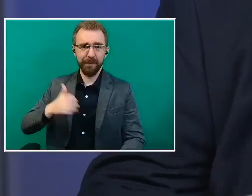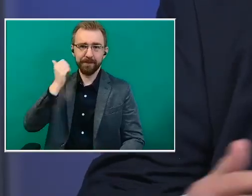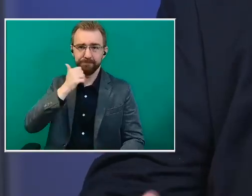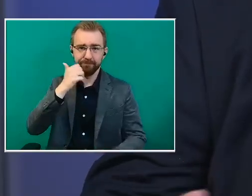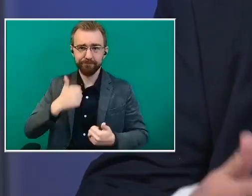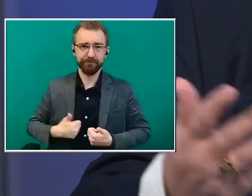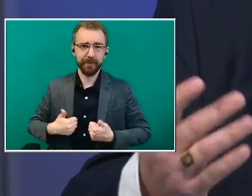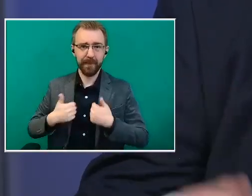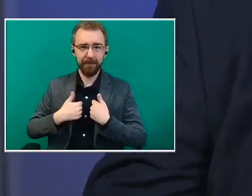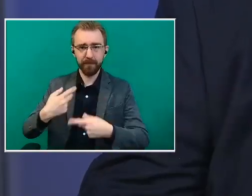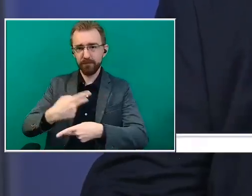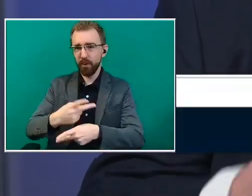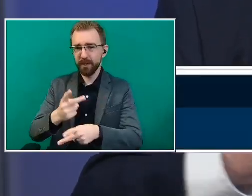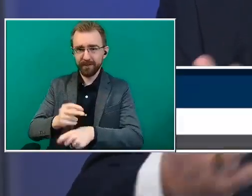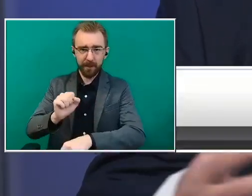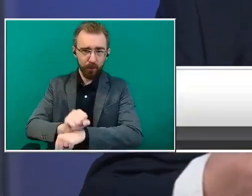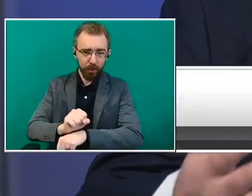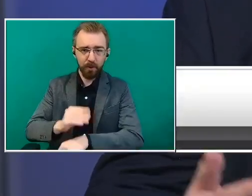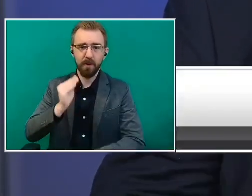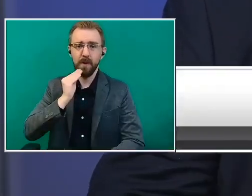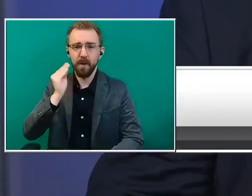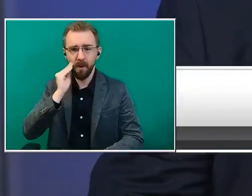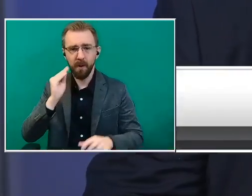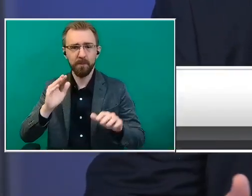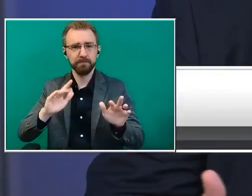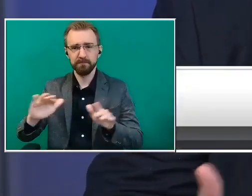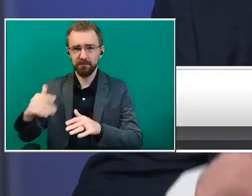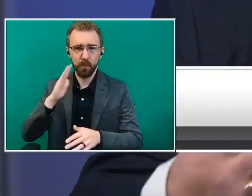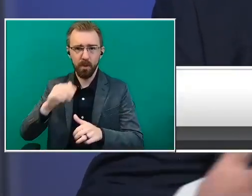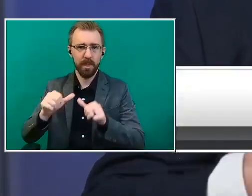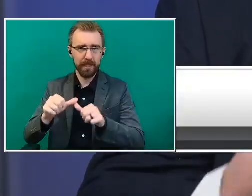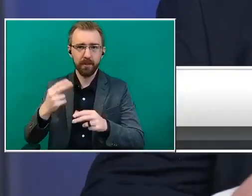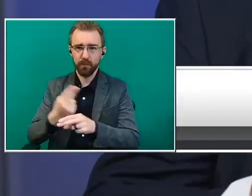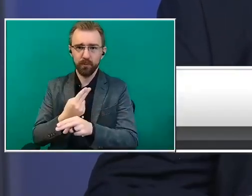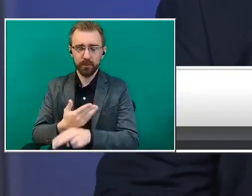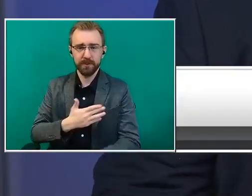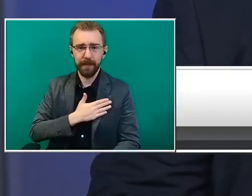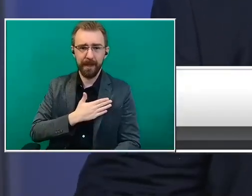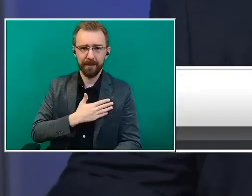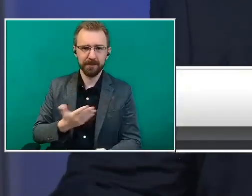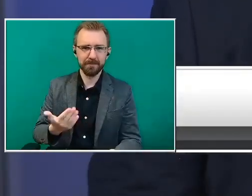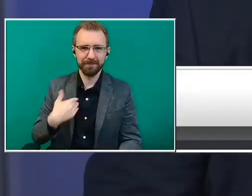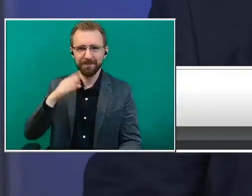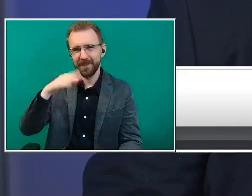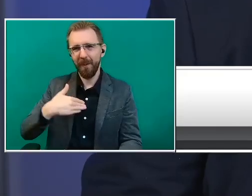at work and at home that I'll continue to wear mine, But I know I'm a heavier set